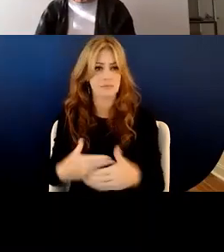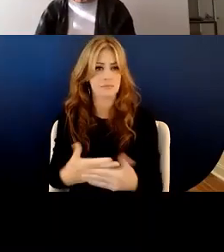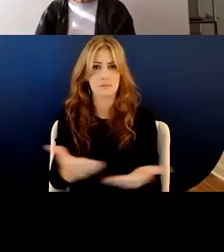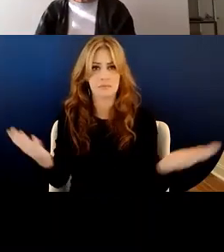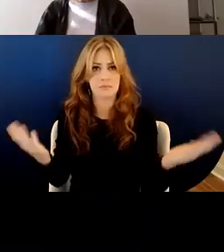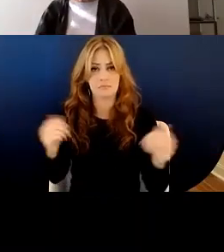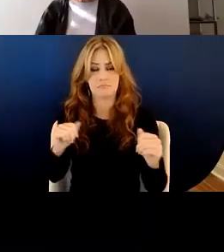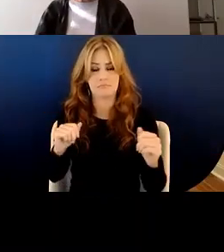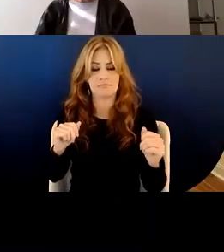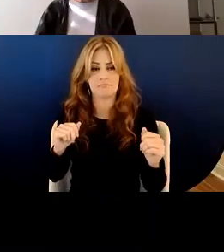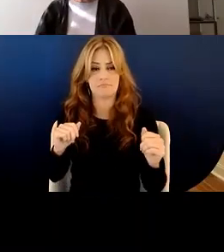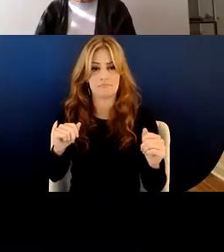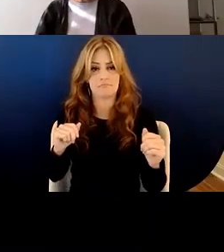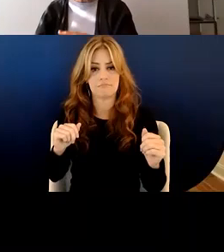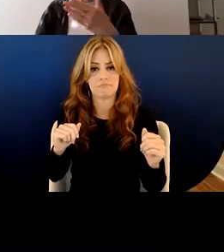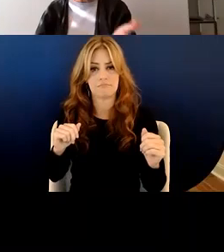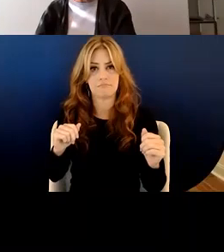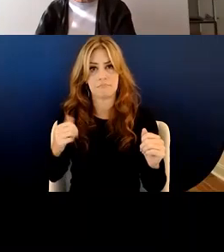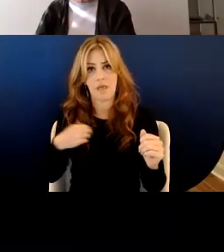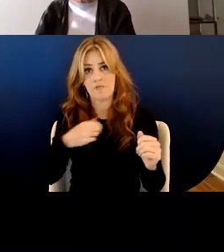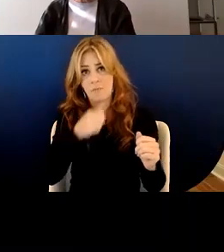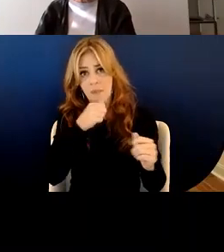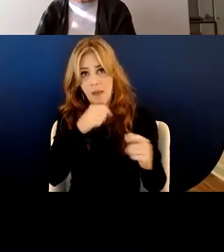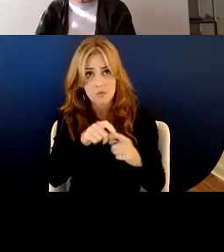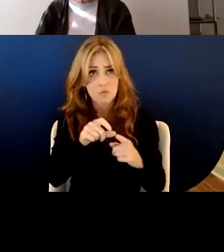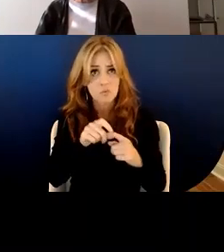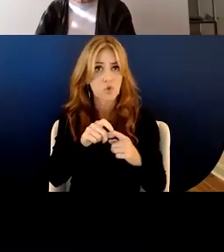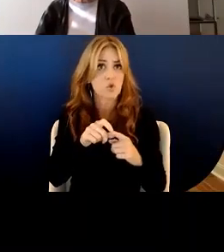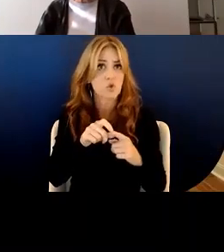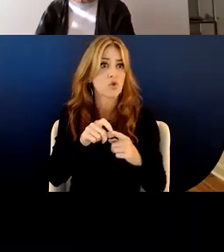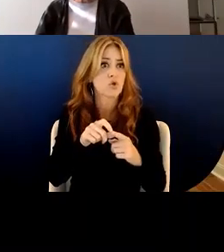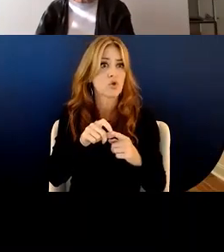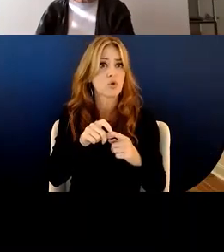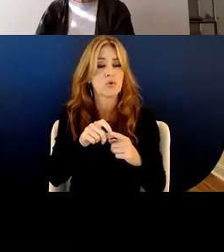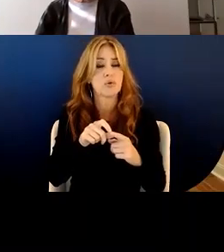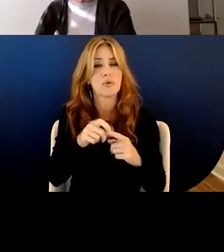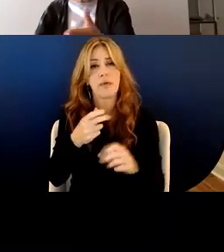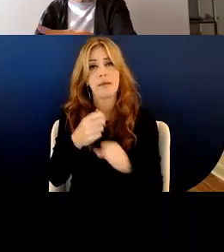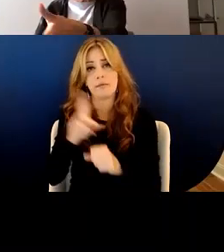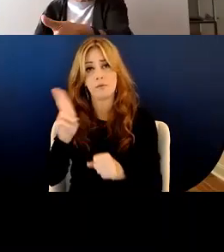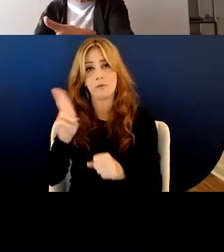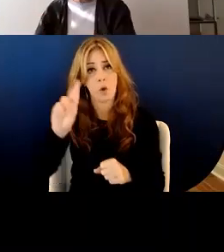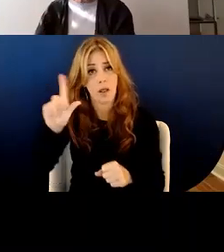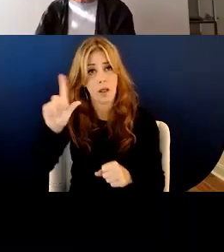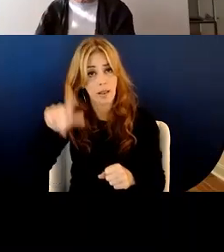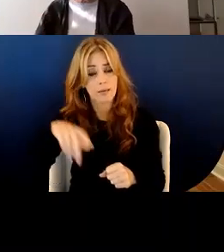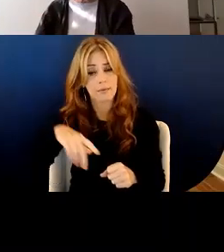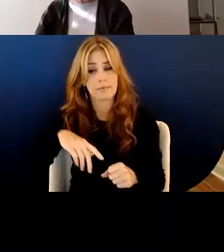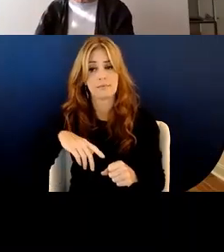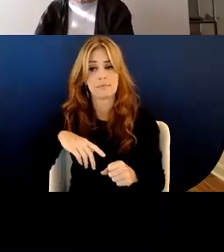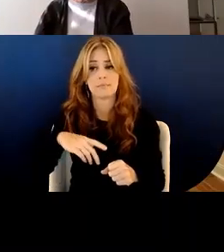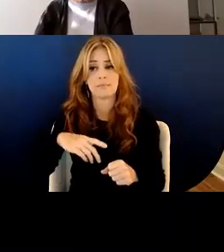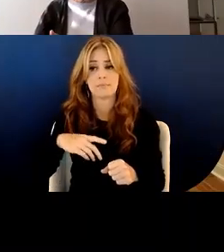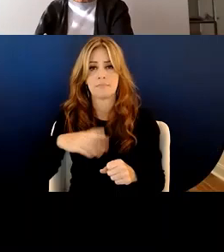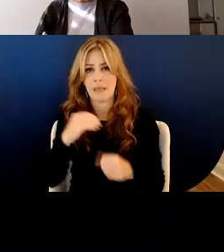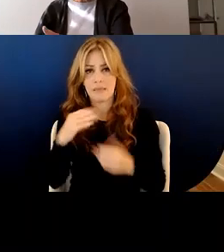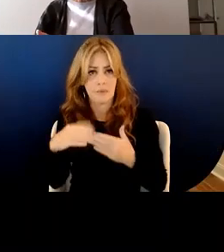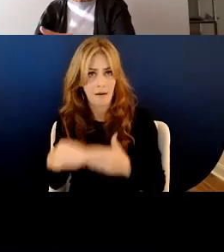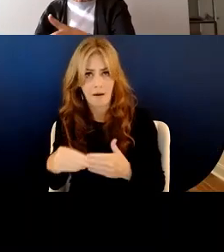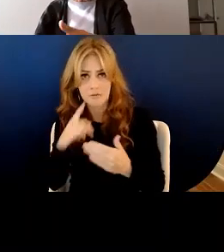not, they would have a password and they would get a URL and all the guides for how to do it,